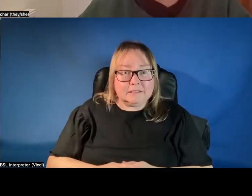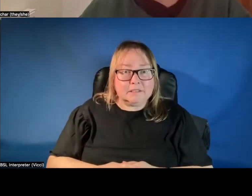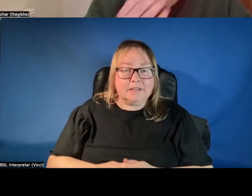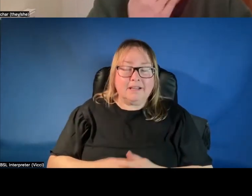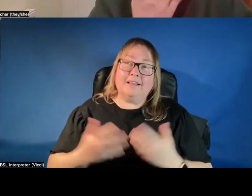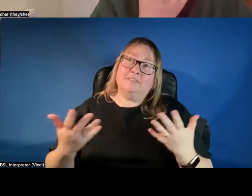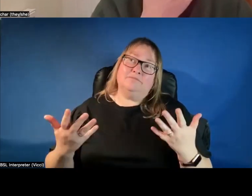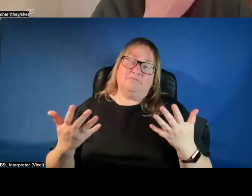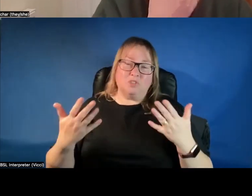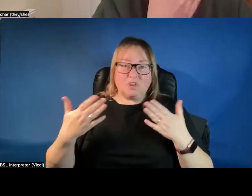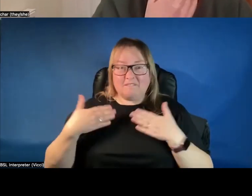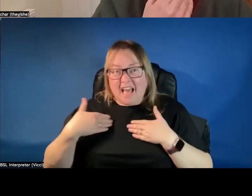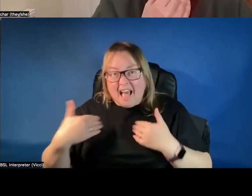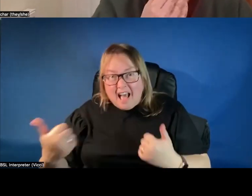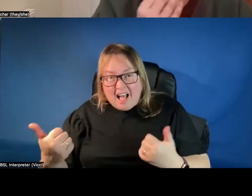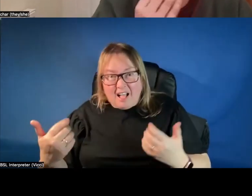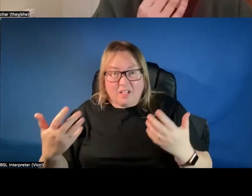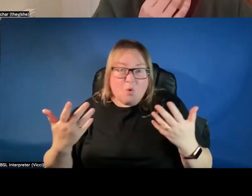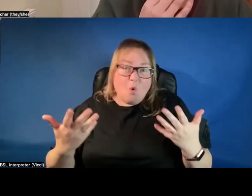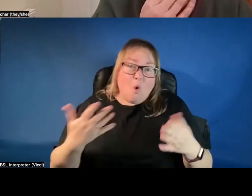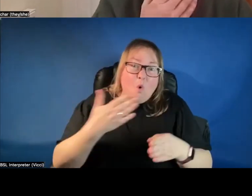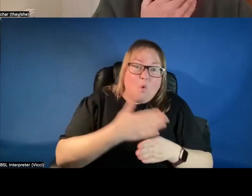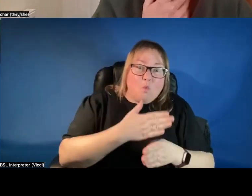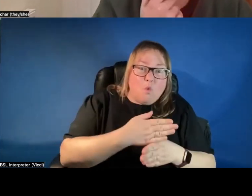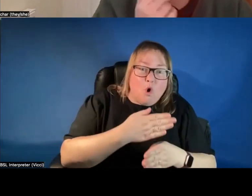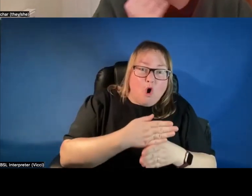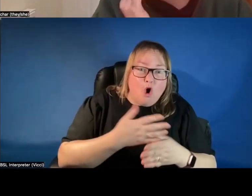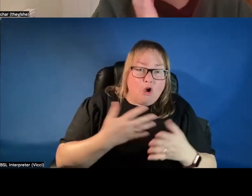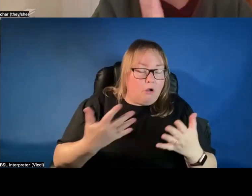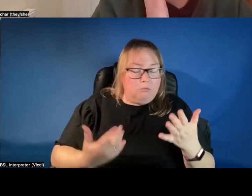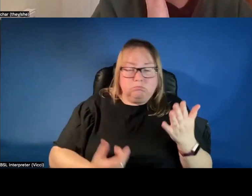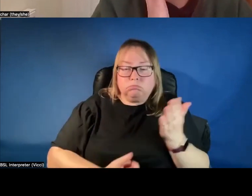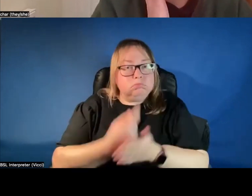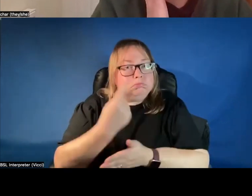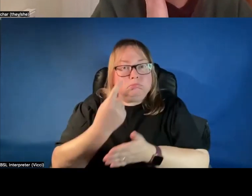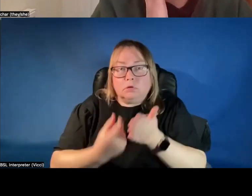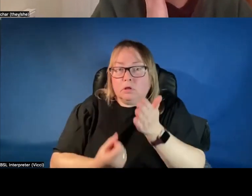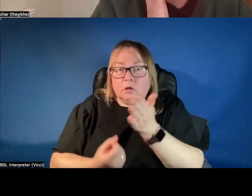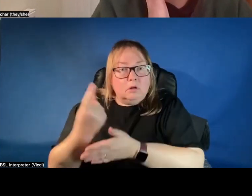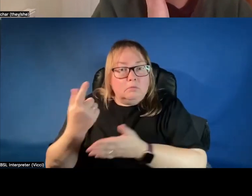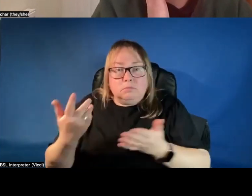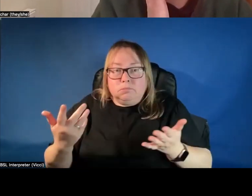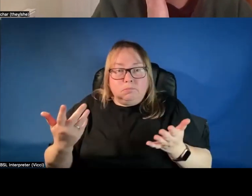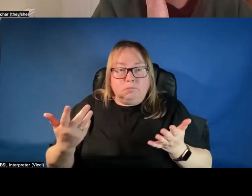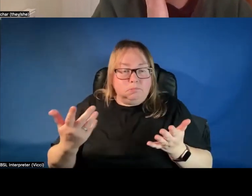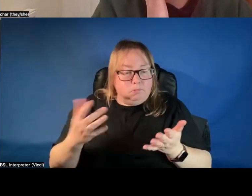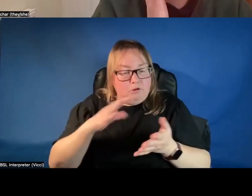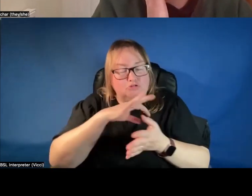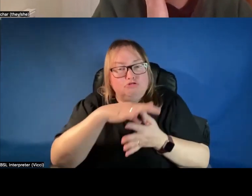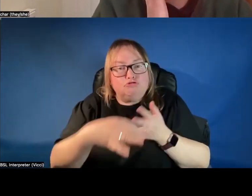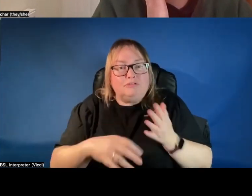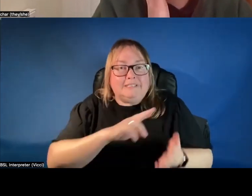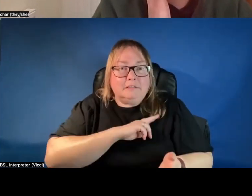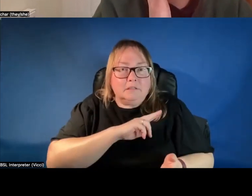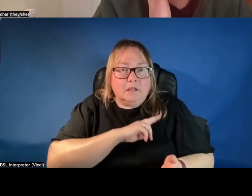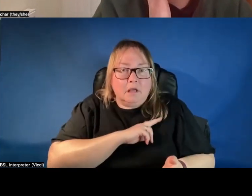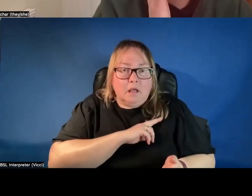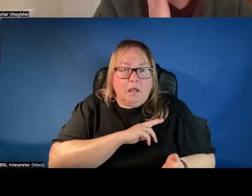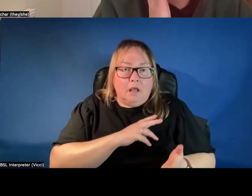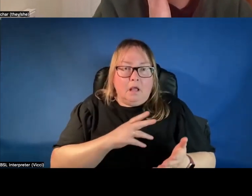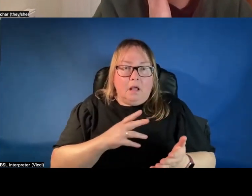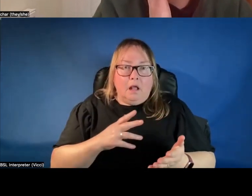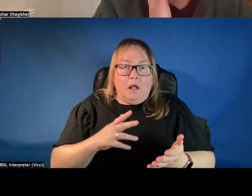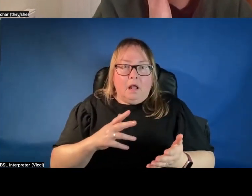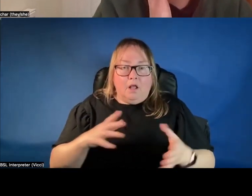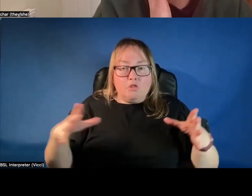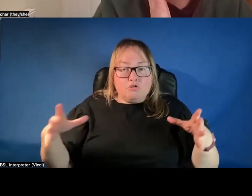because of health circumstances or numerous other kind of factors, sometimes work ends up falling to the same people.